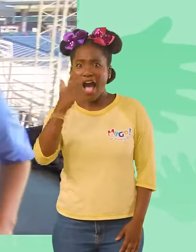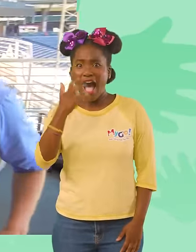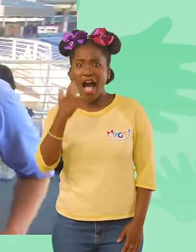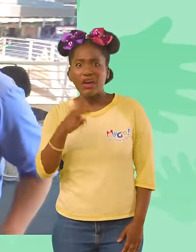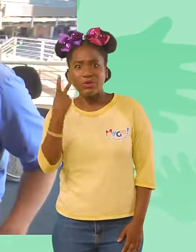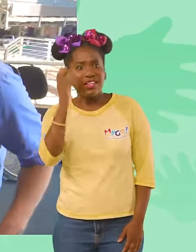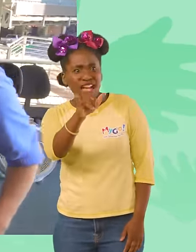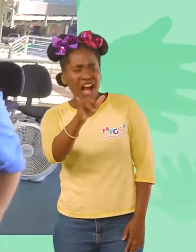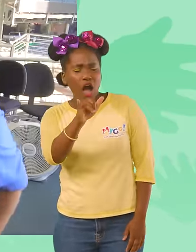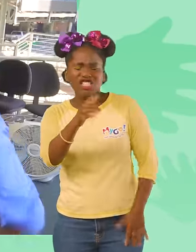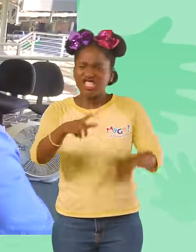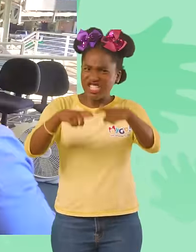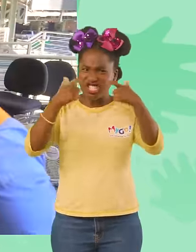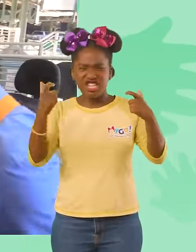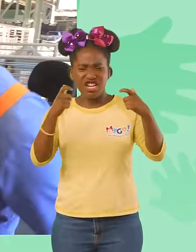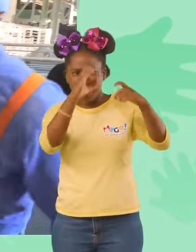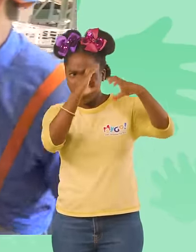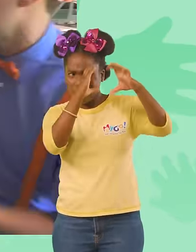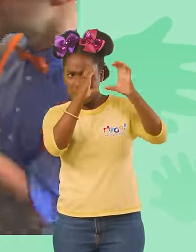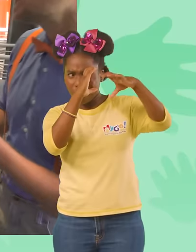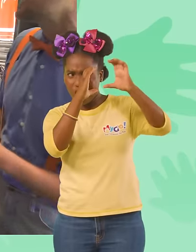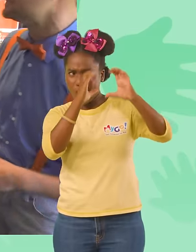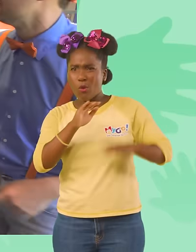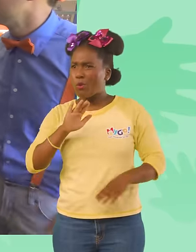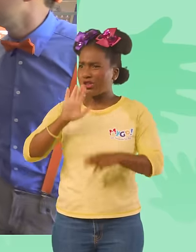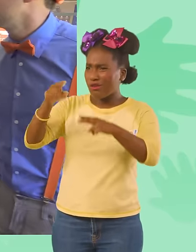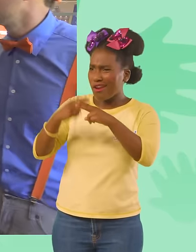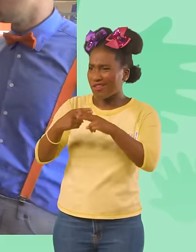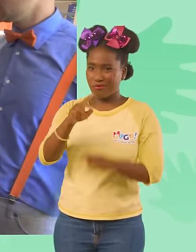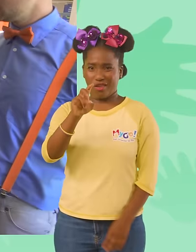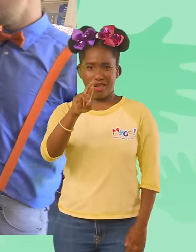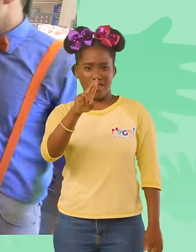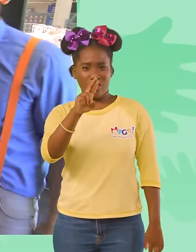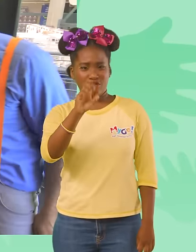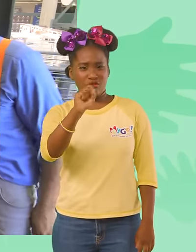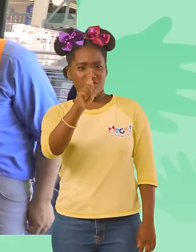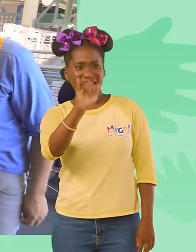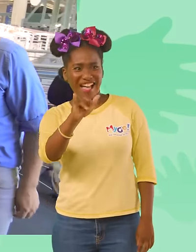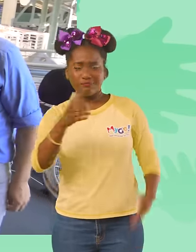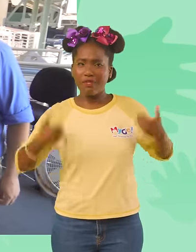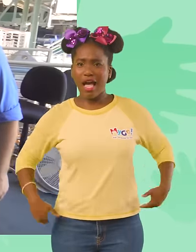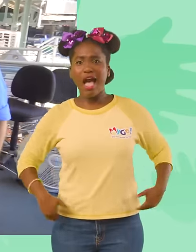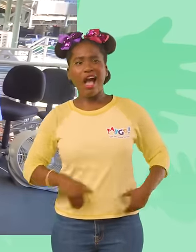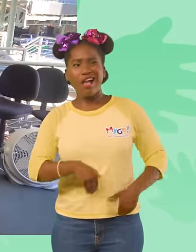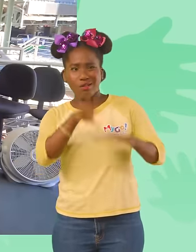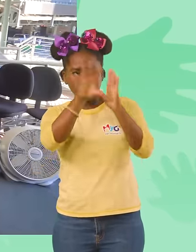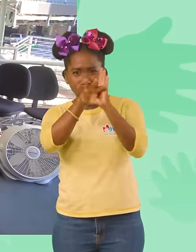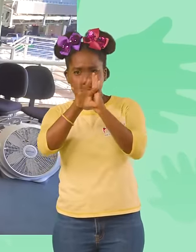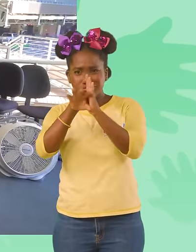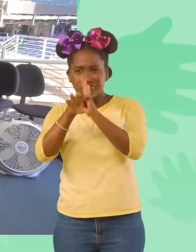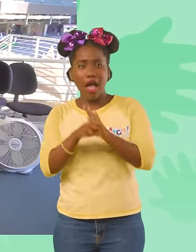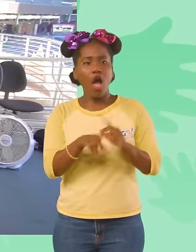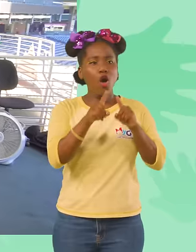look at this. A giant camera. Hey, what's your name? My name is Rusty. What do you do? I'm a cameraman. Ooh. I take videos